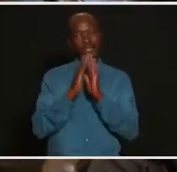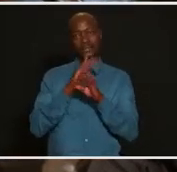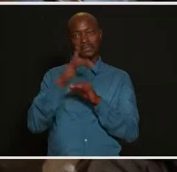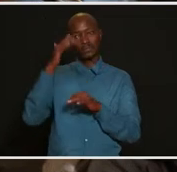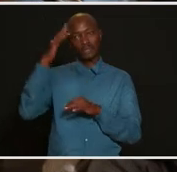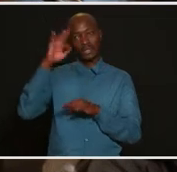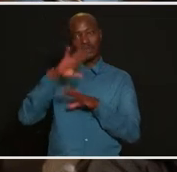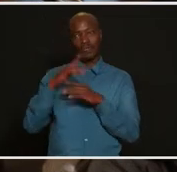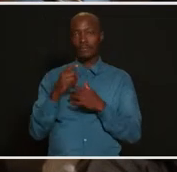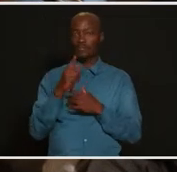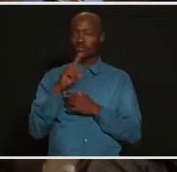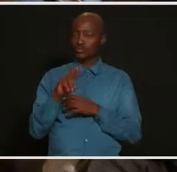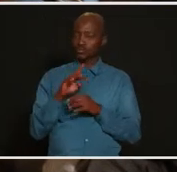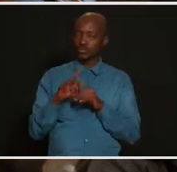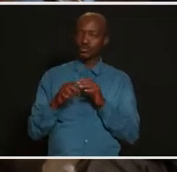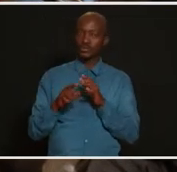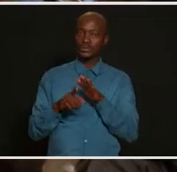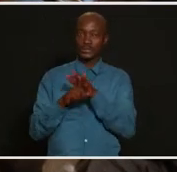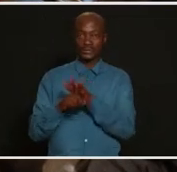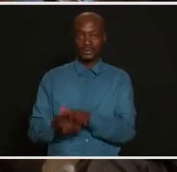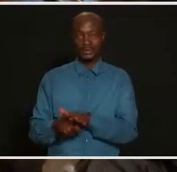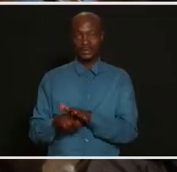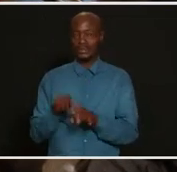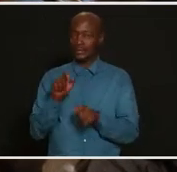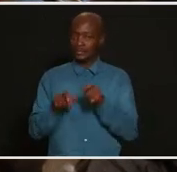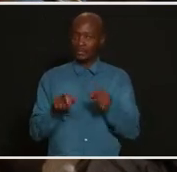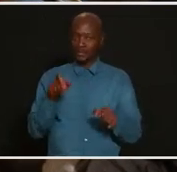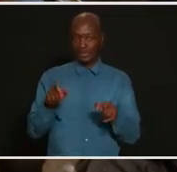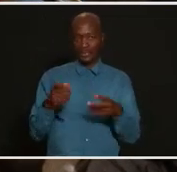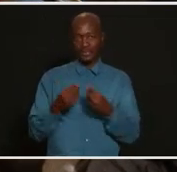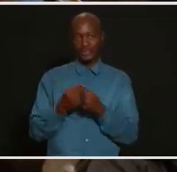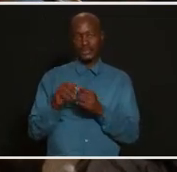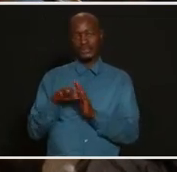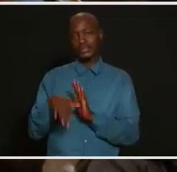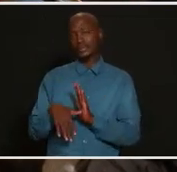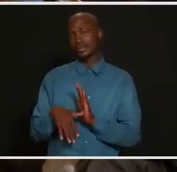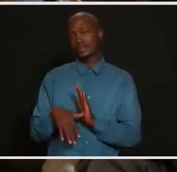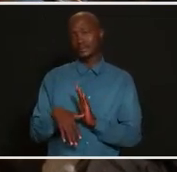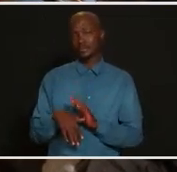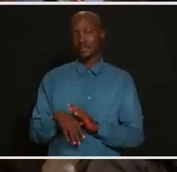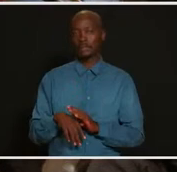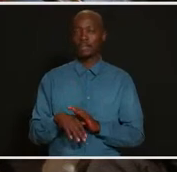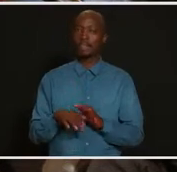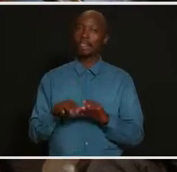discrimination against persons with disability